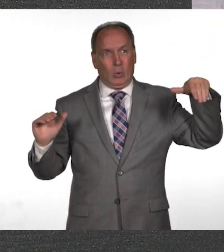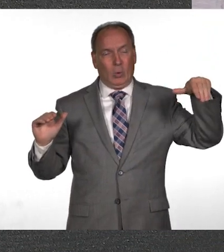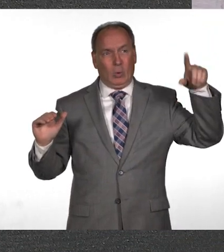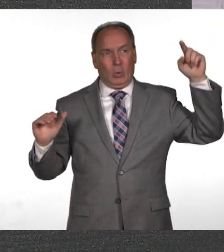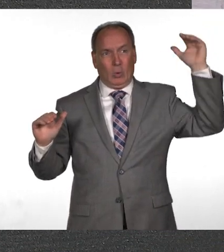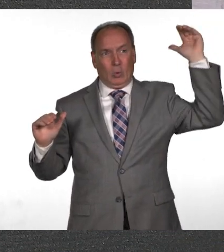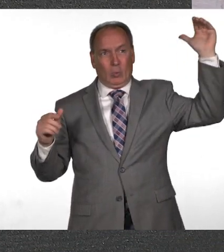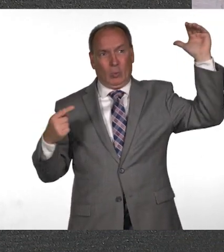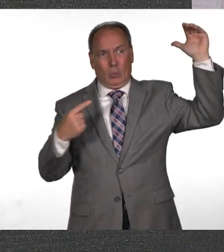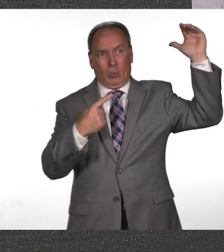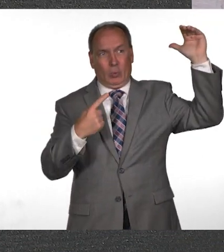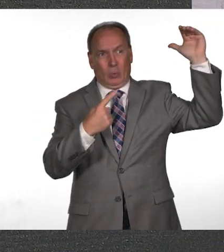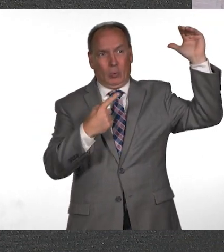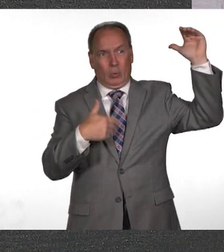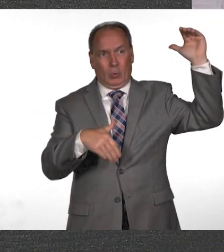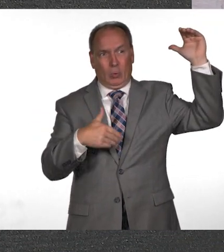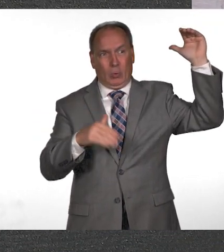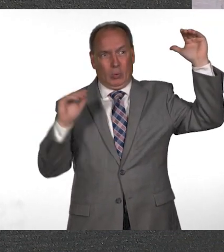Much smaller.